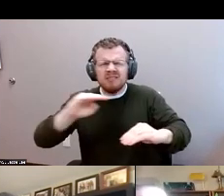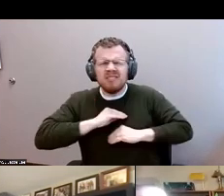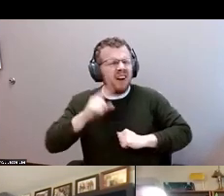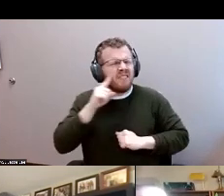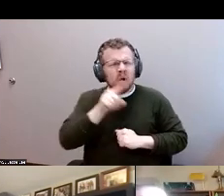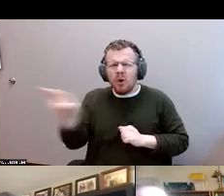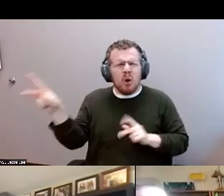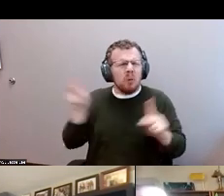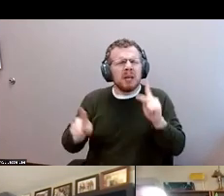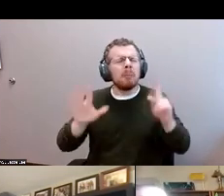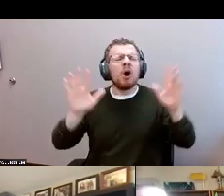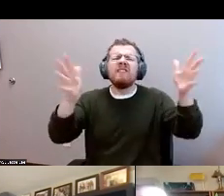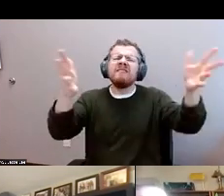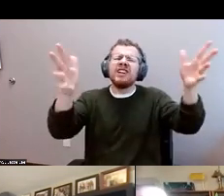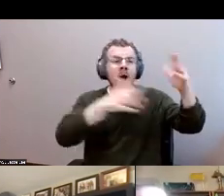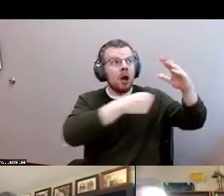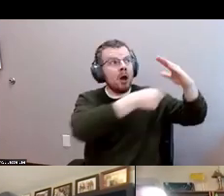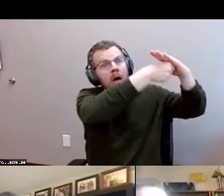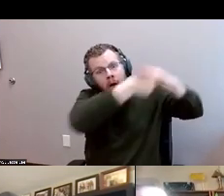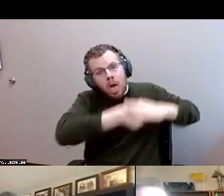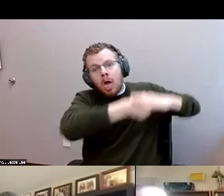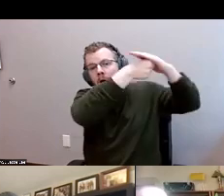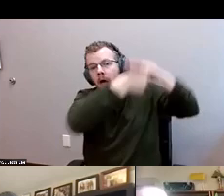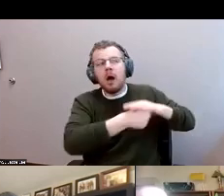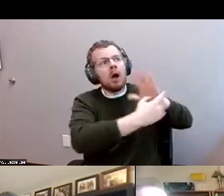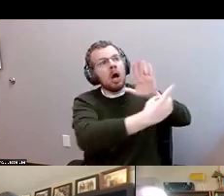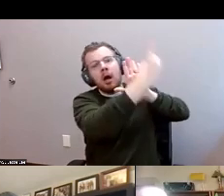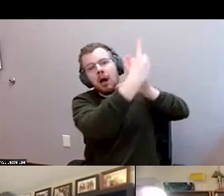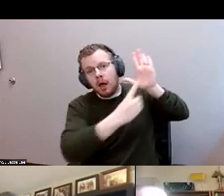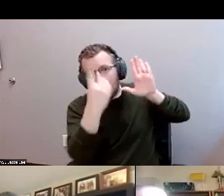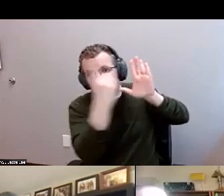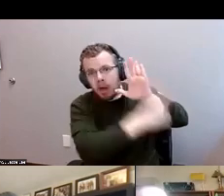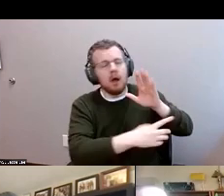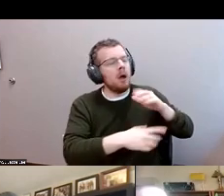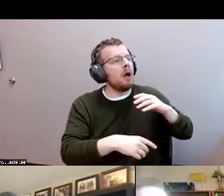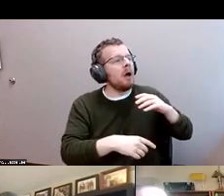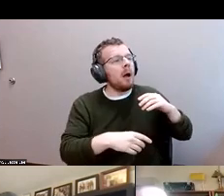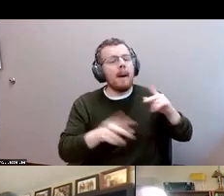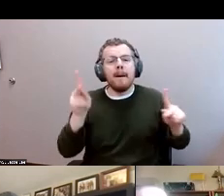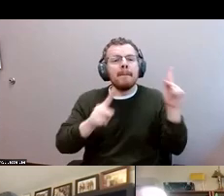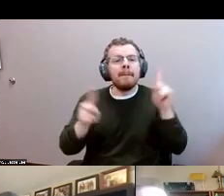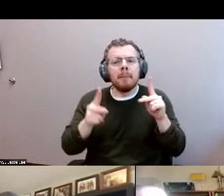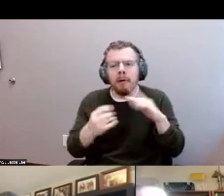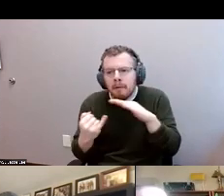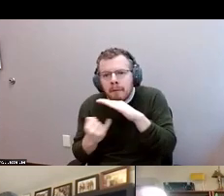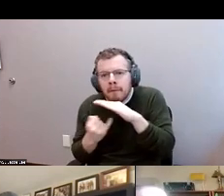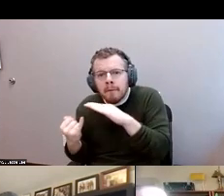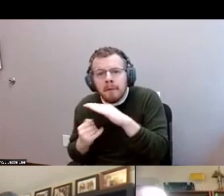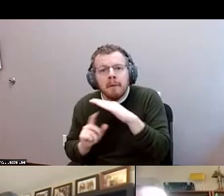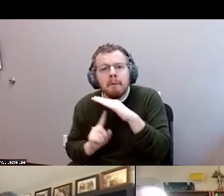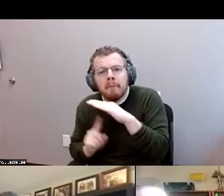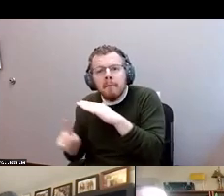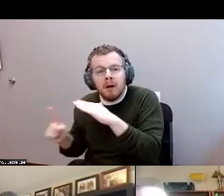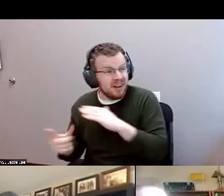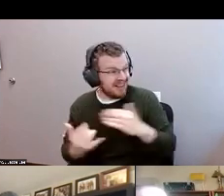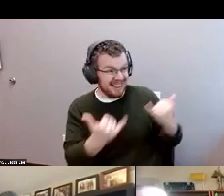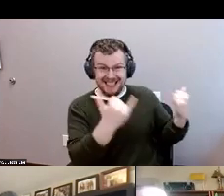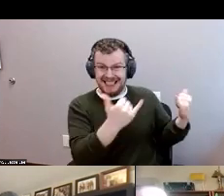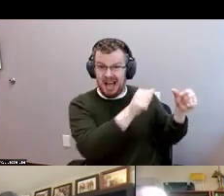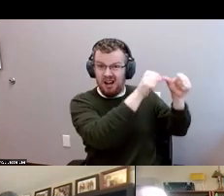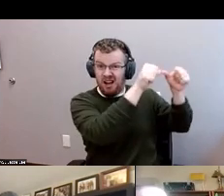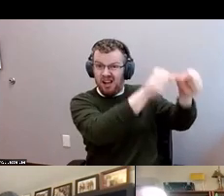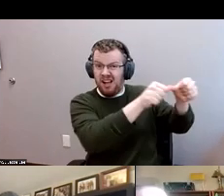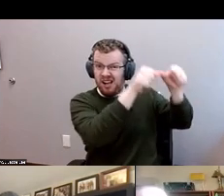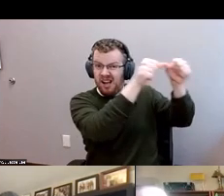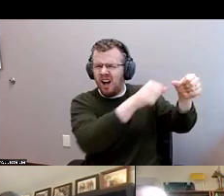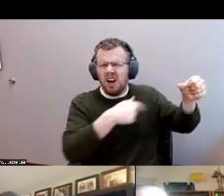much oppression, too much discrimination, too much isolation of people. So this is not a state that I want to live the remainder